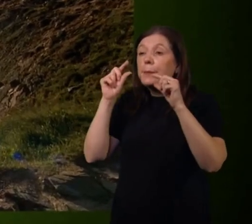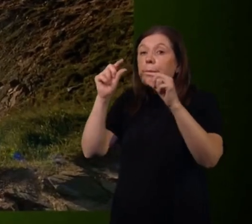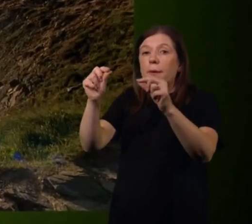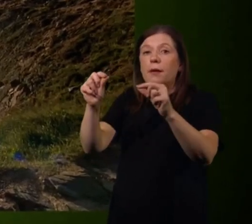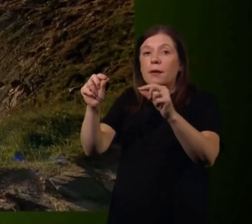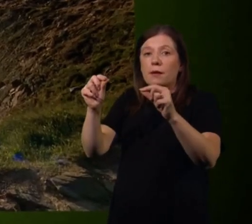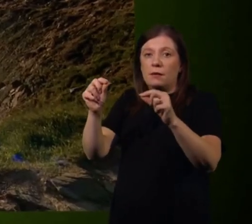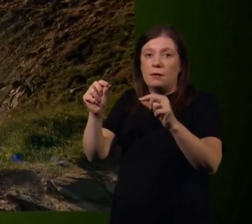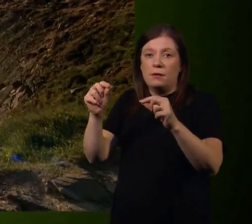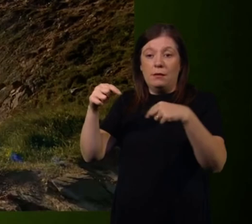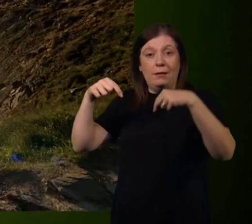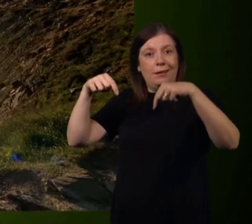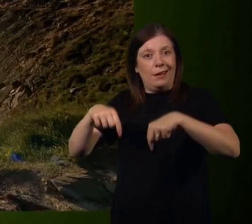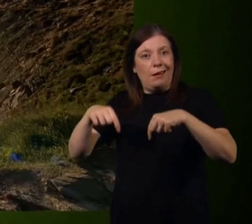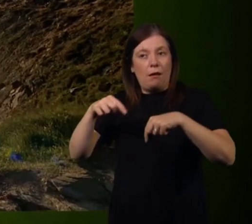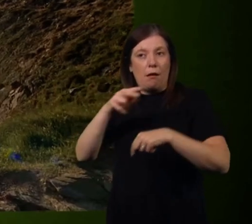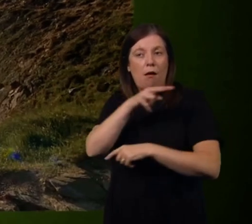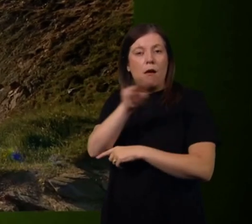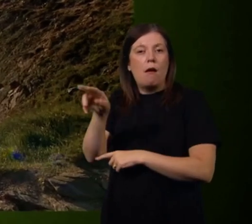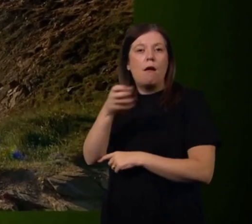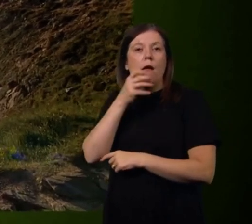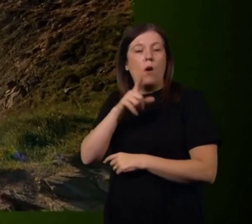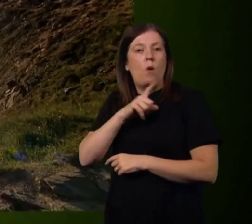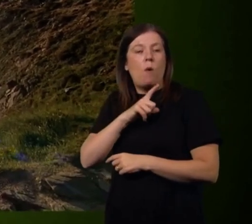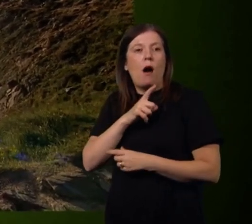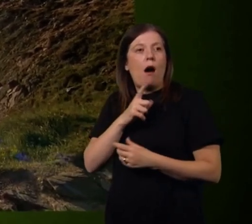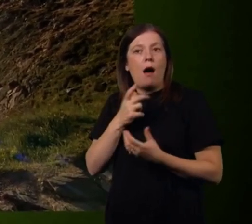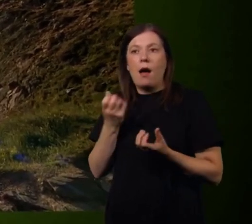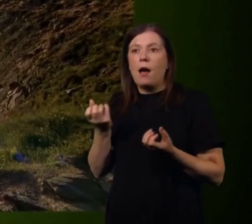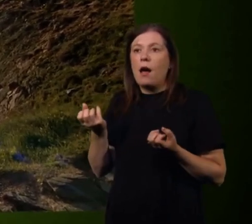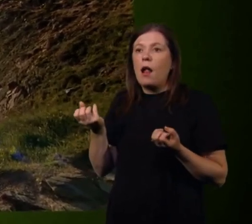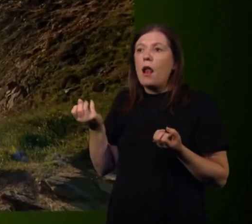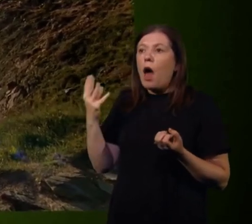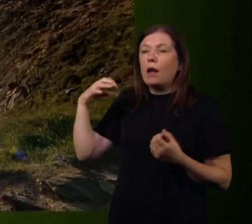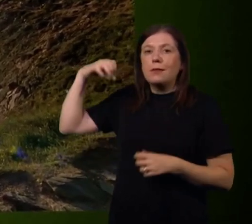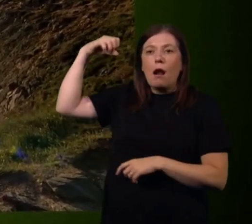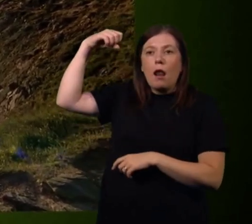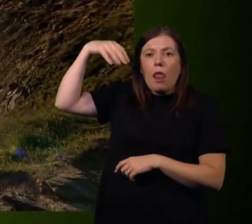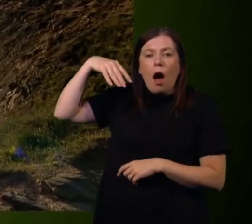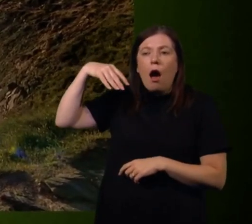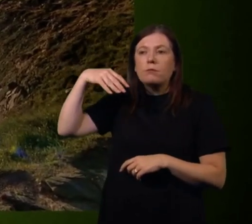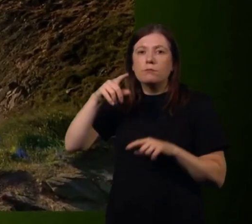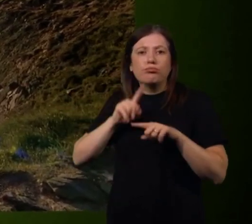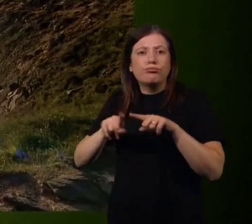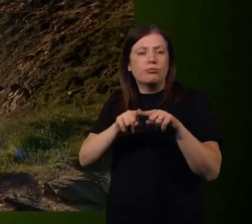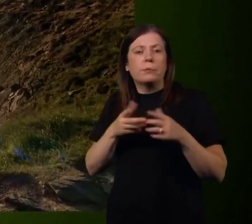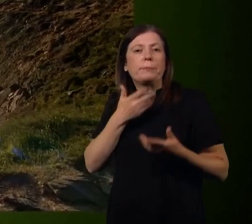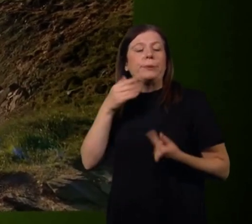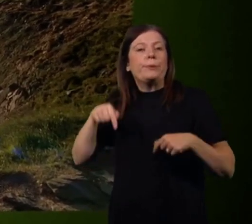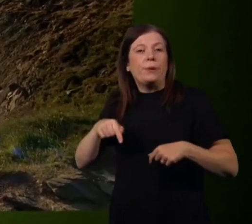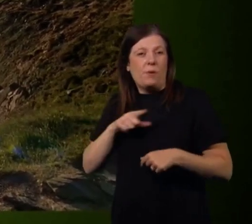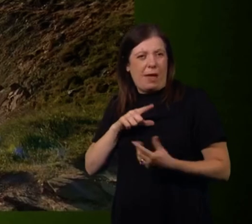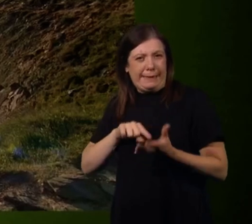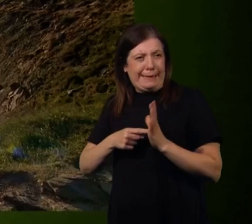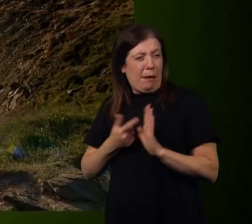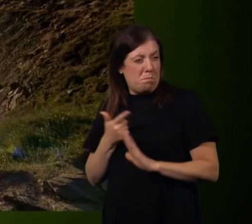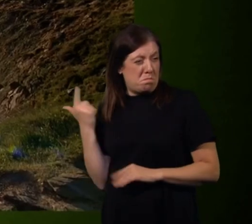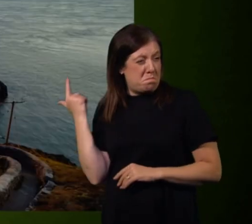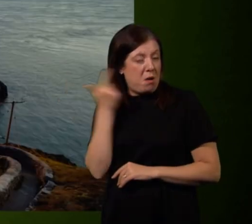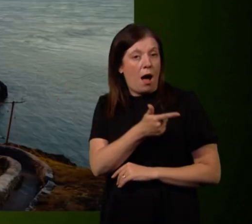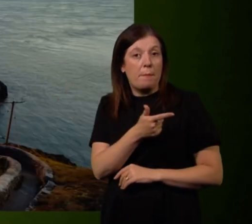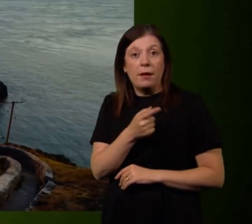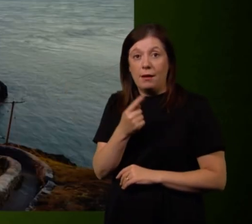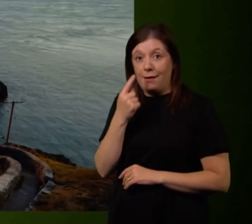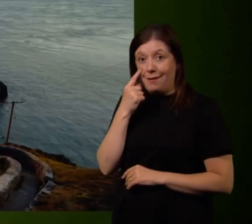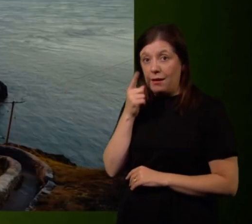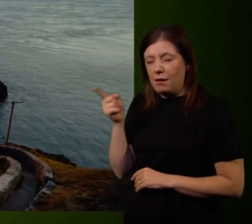get those sort of views here because there's not that much light pollution. It's very far away from cities and towns. However, if we look at that